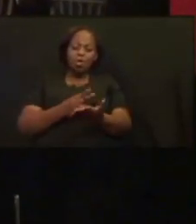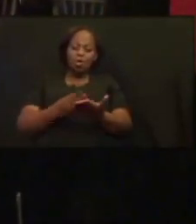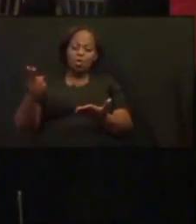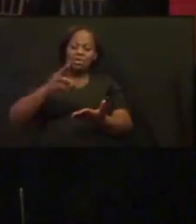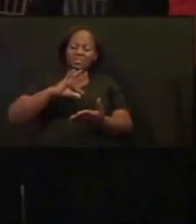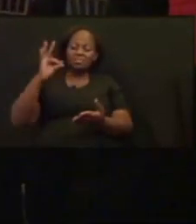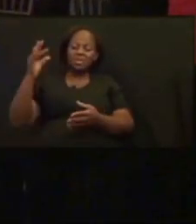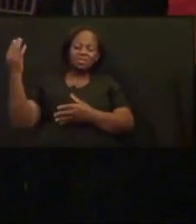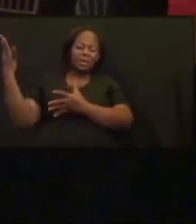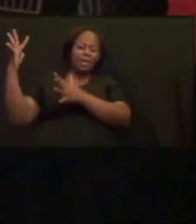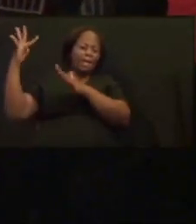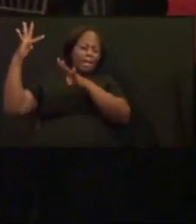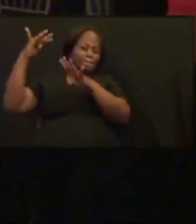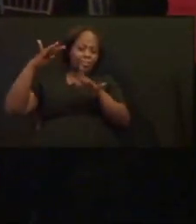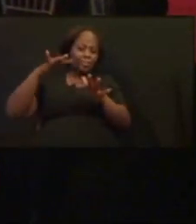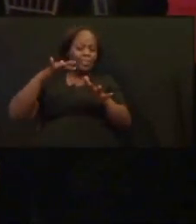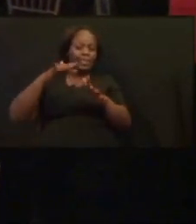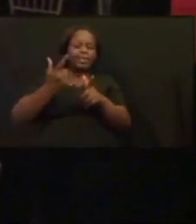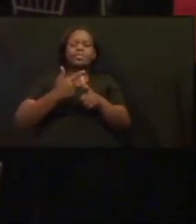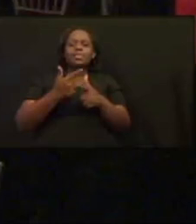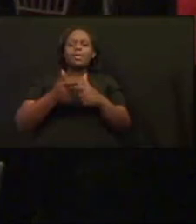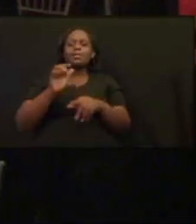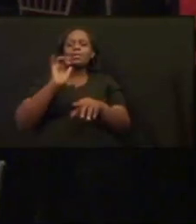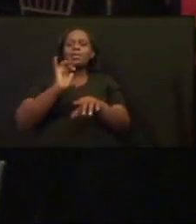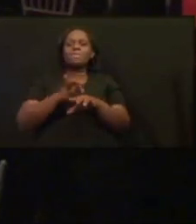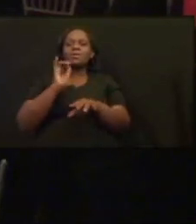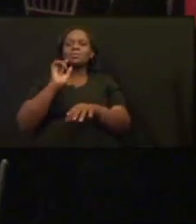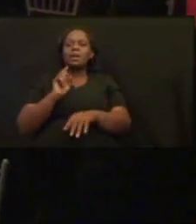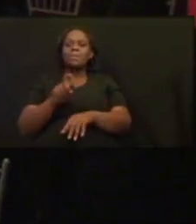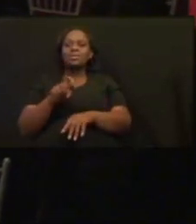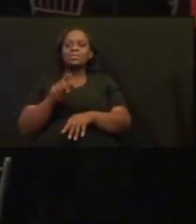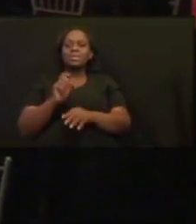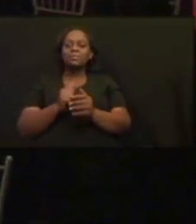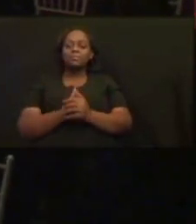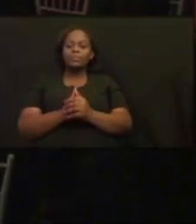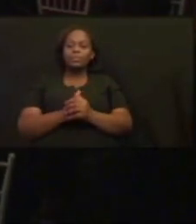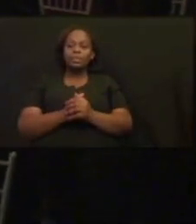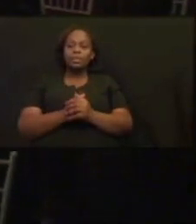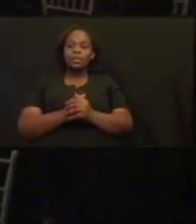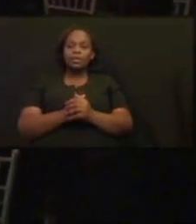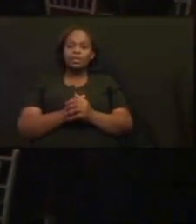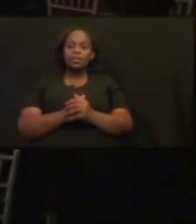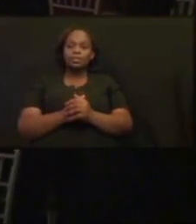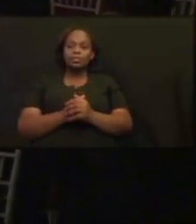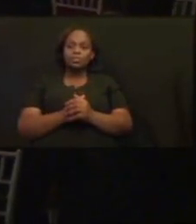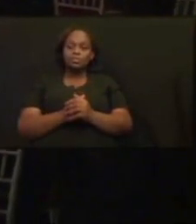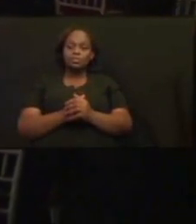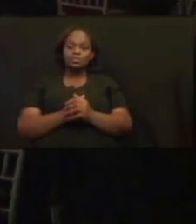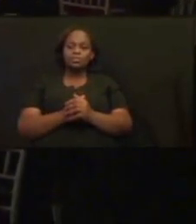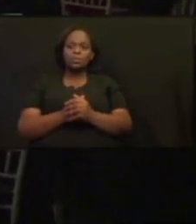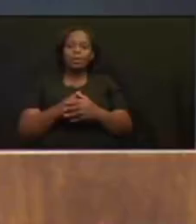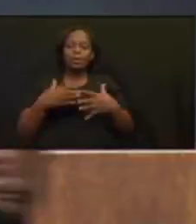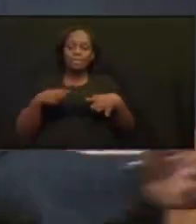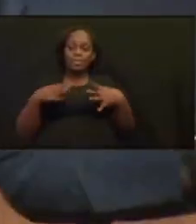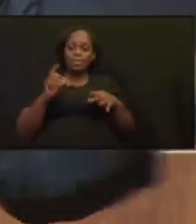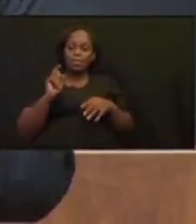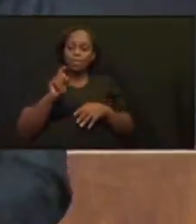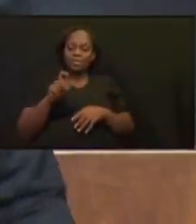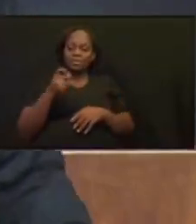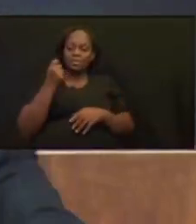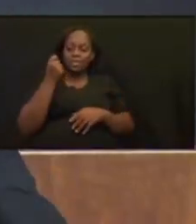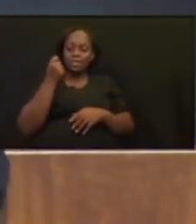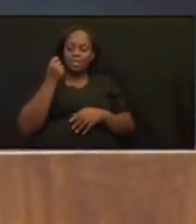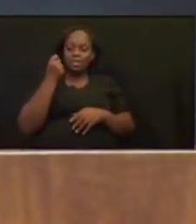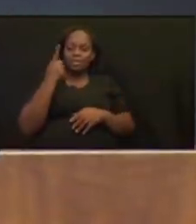side effect. If not balanced with understanding, for the people to understand its purpose, it will lead to a lot